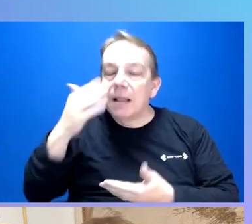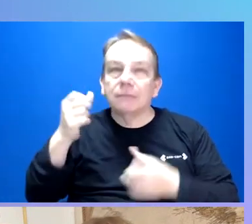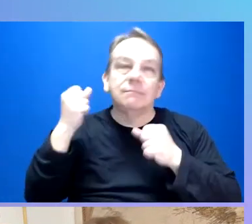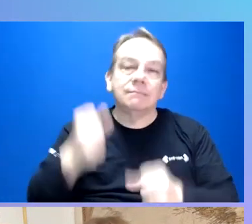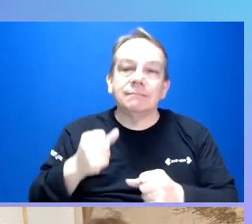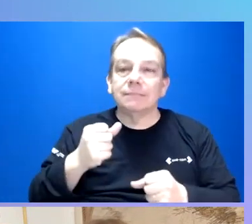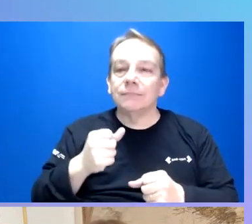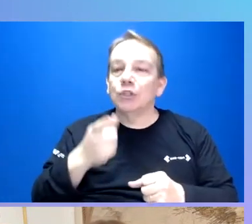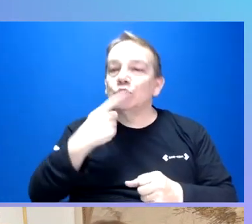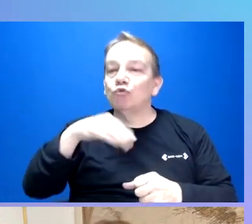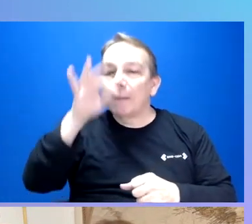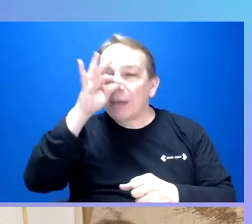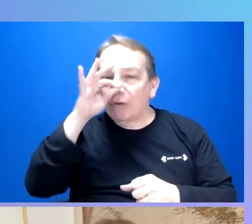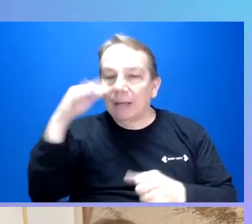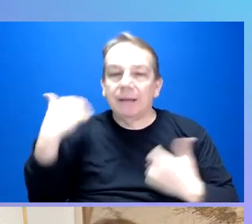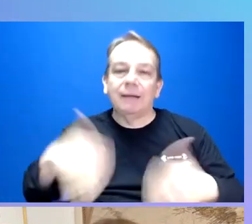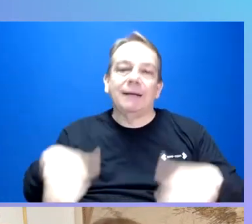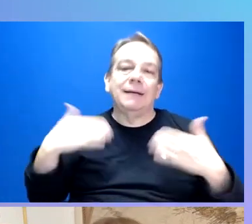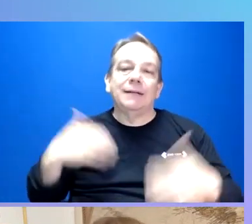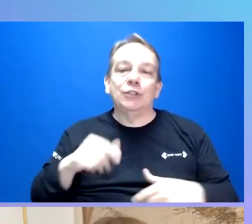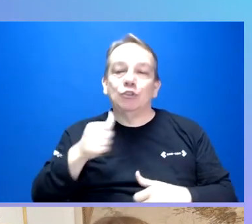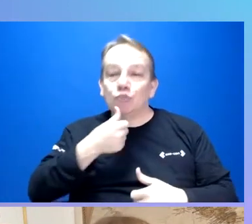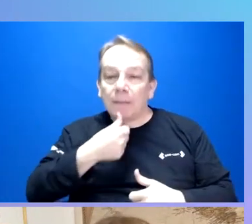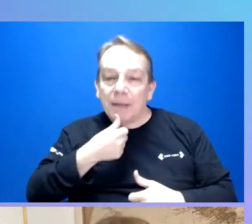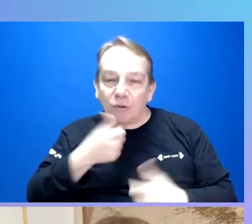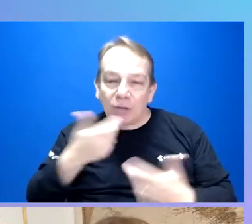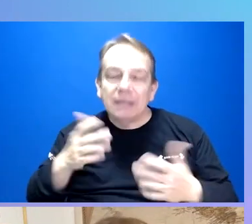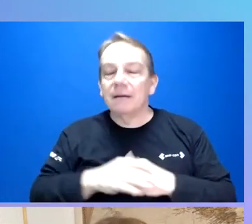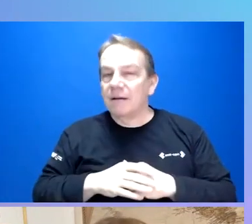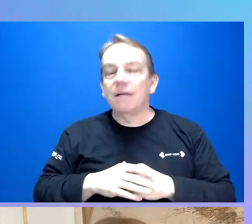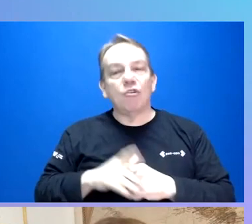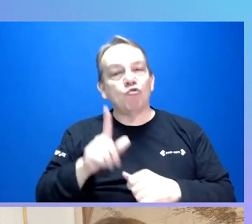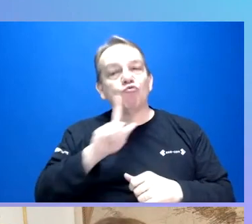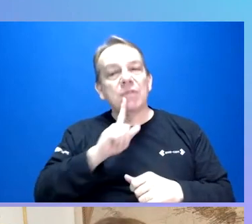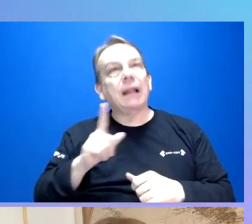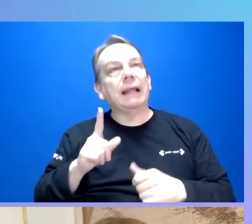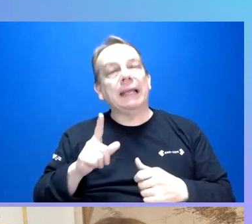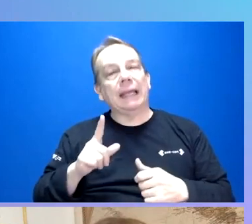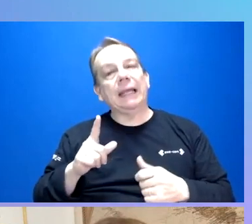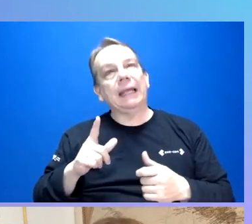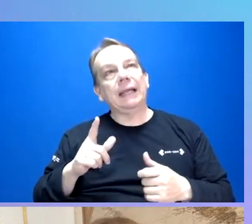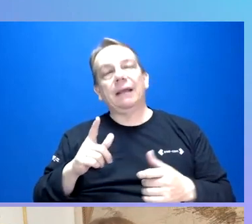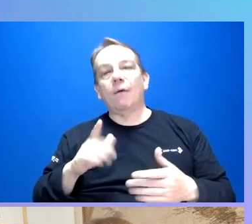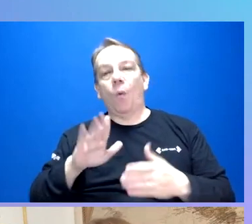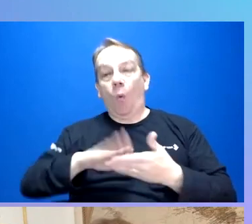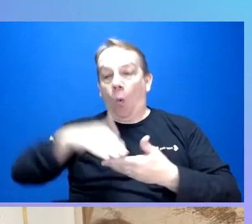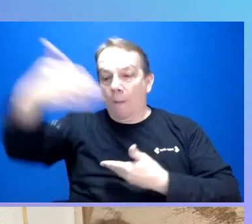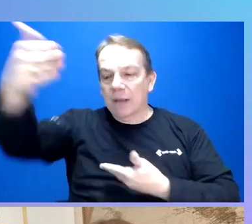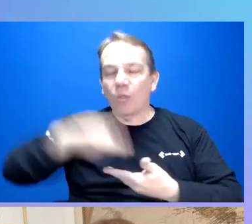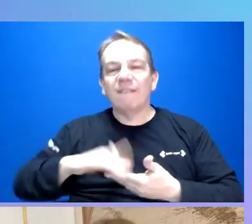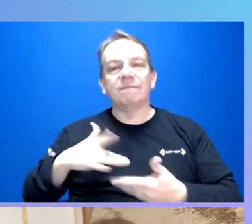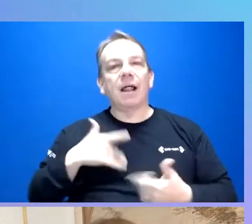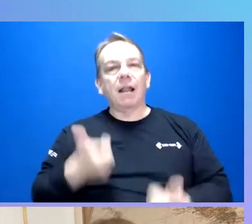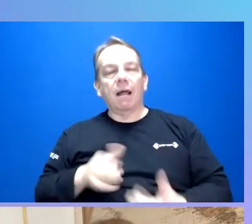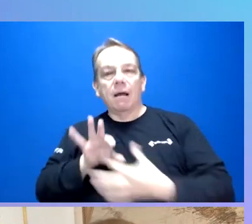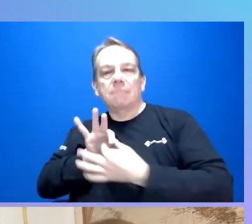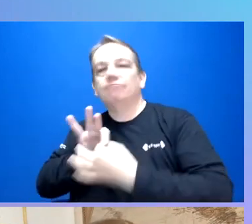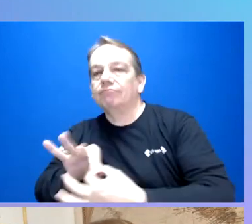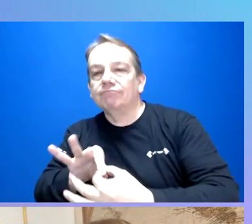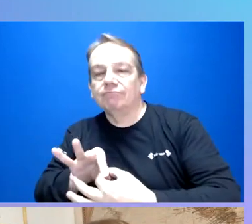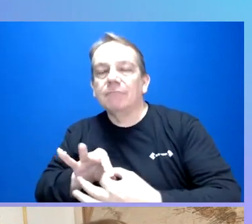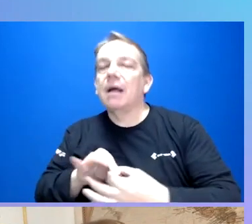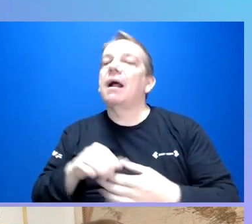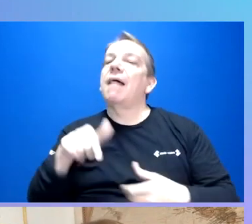scent. Being able to open and close it was really key for visitors with sensory sensitivities because it allowed them to control